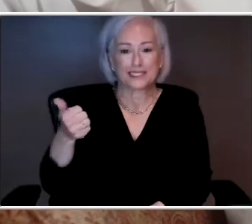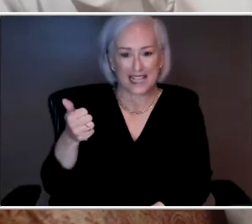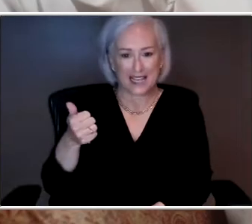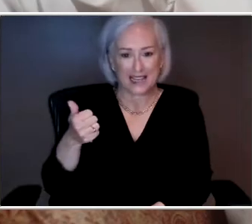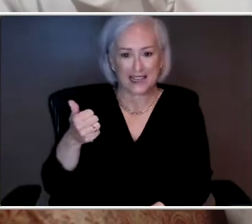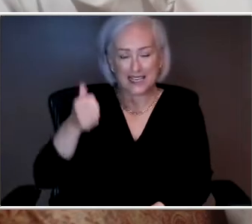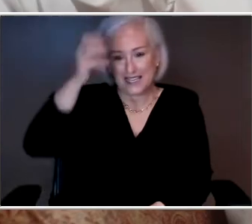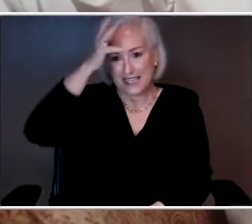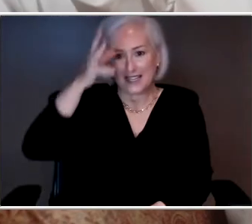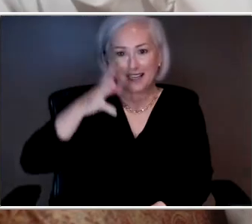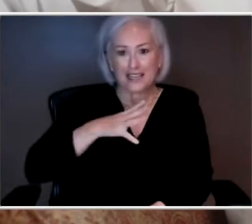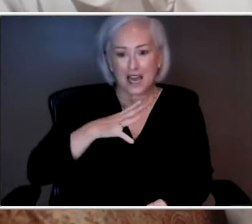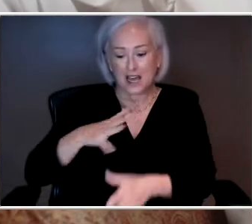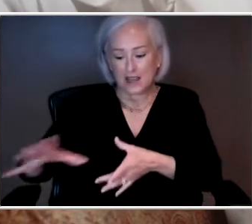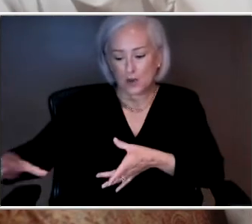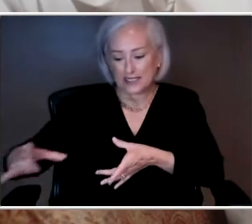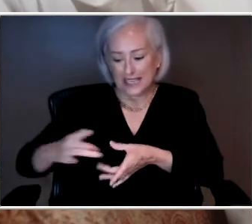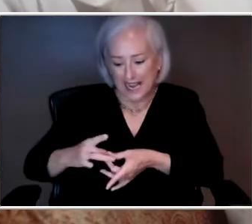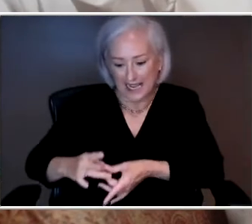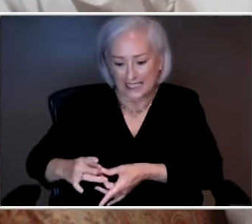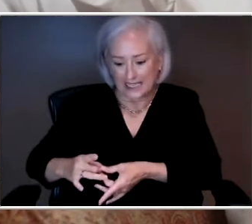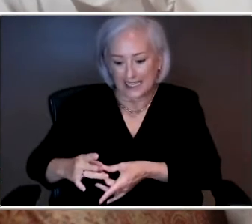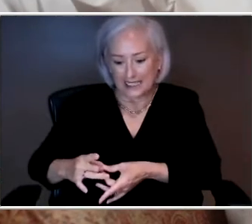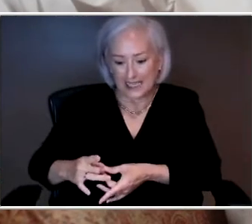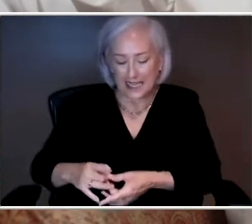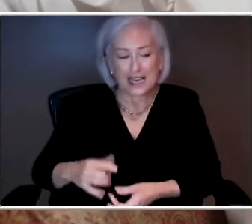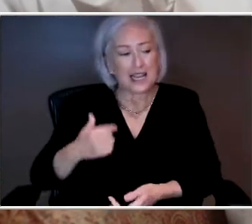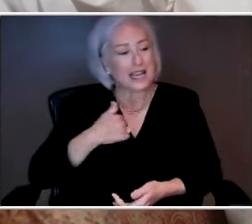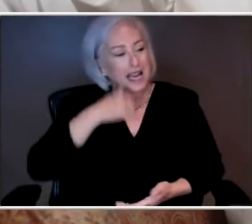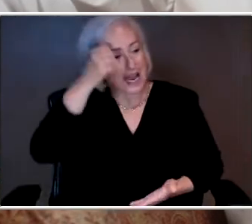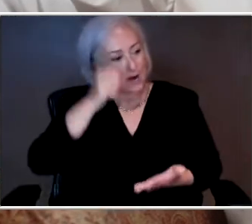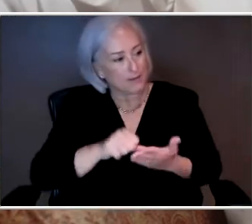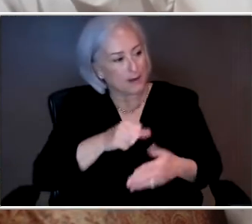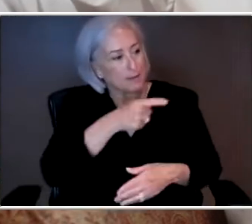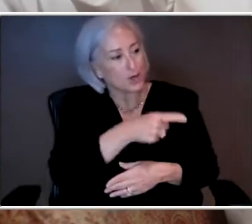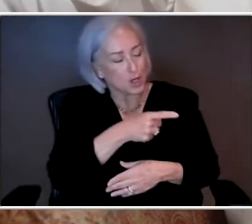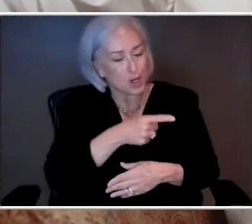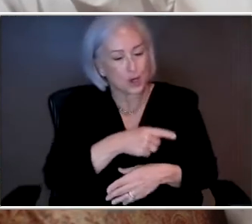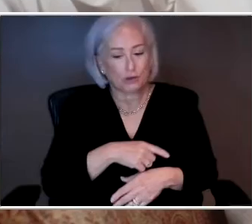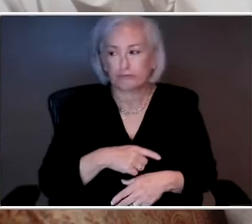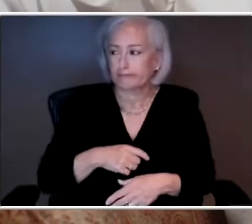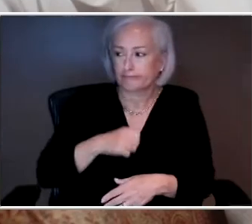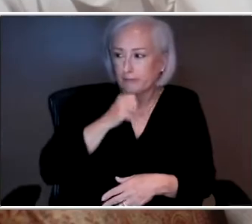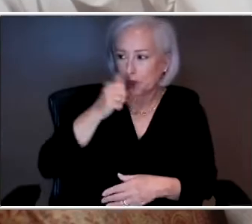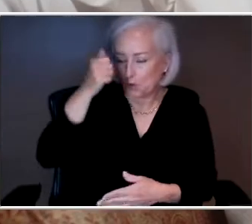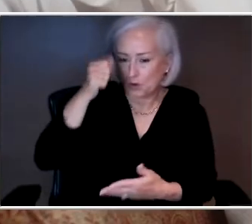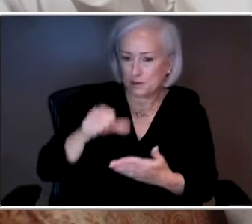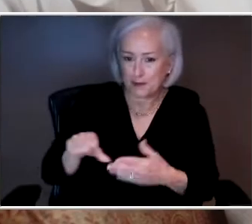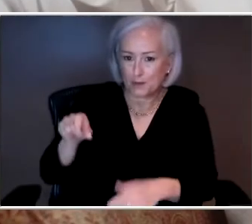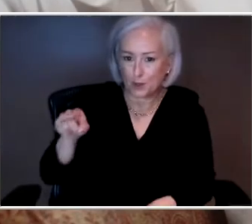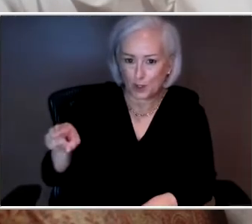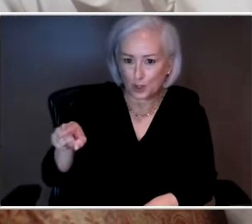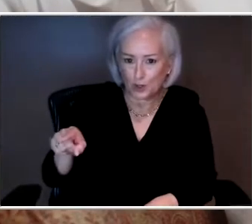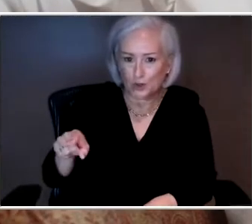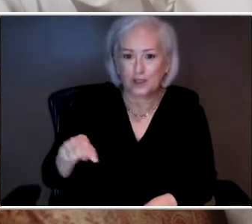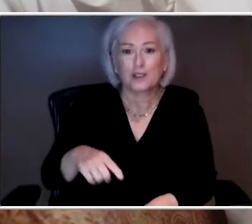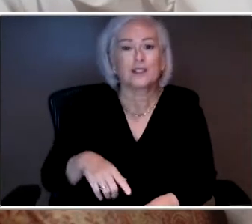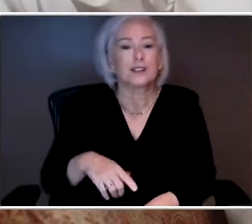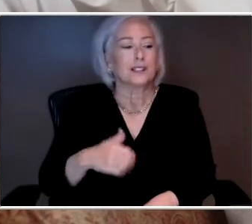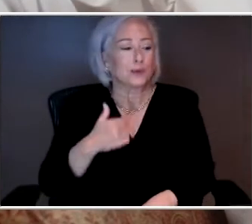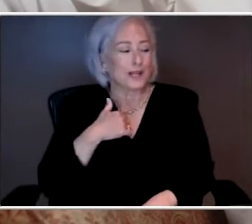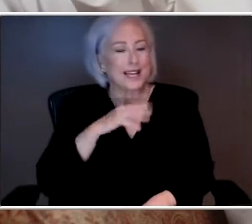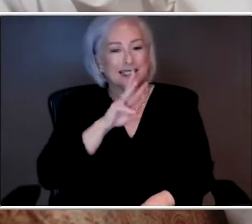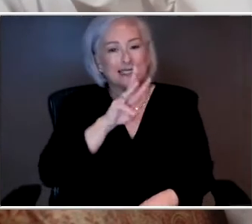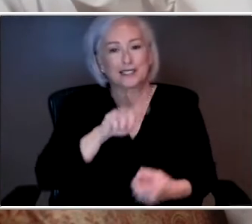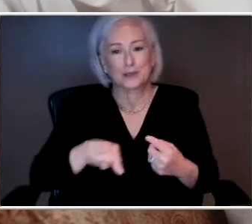says, "I remember you," and I go, "Well, I don't remember you," and he says, "Yeah, you were over in that stall across the aisle," and I go, "Yeah." Yeah, he said there were 6 or 7 doctors and nurses